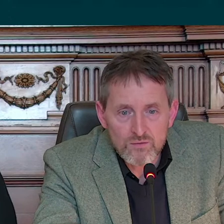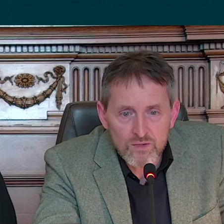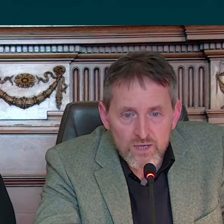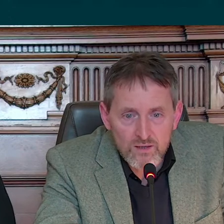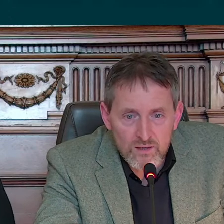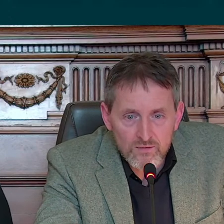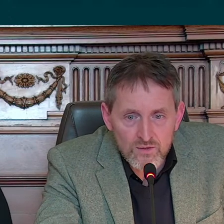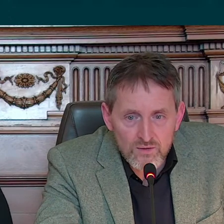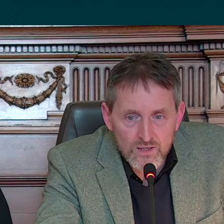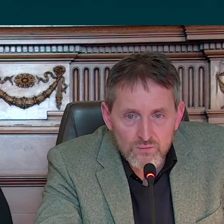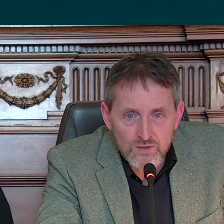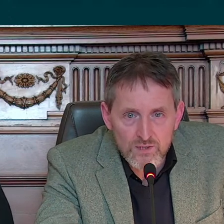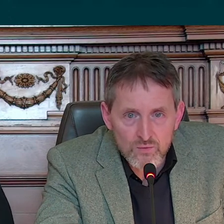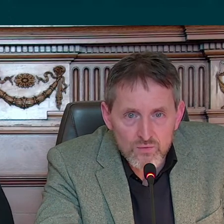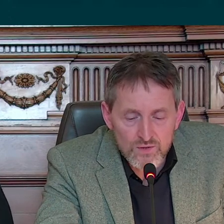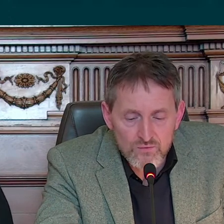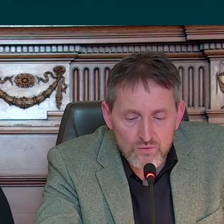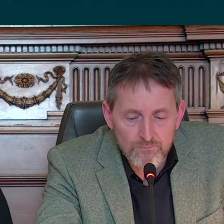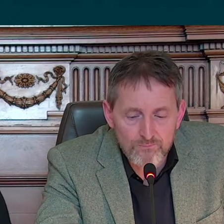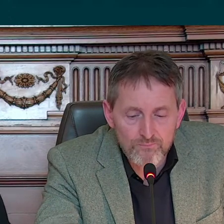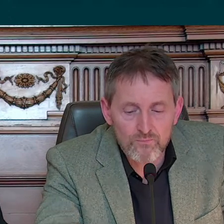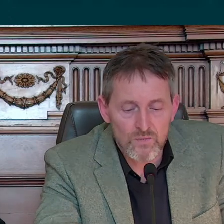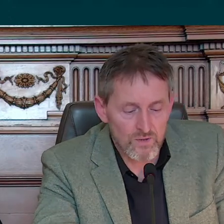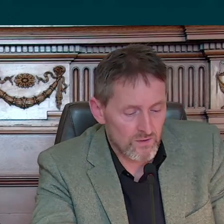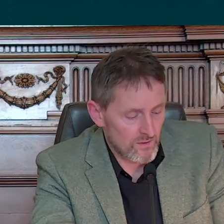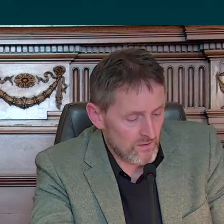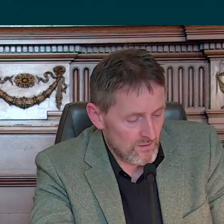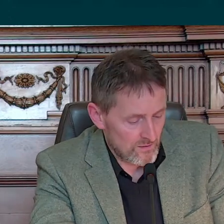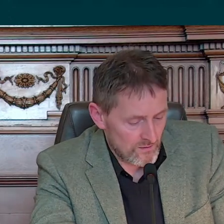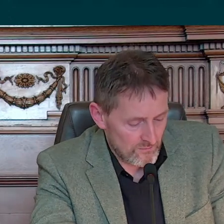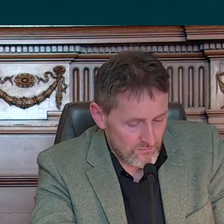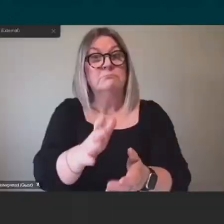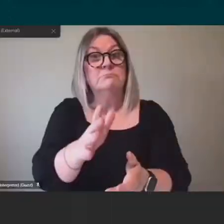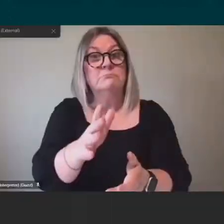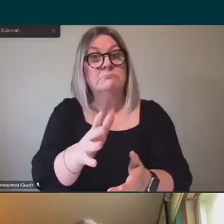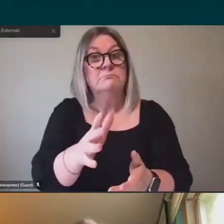Okay, Councillor McGregor, I'll give you the last word and then we'll go to the vote.